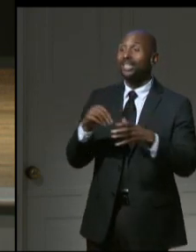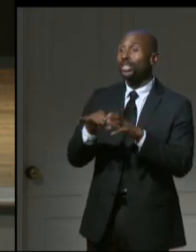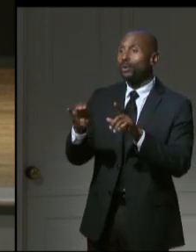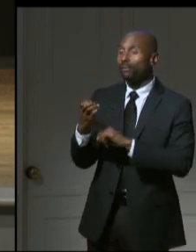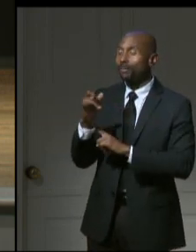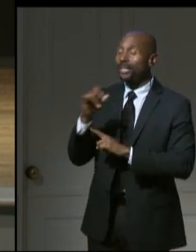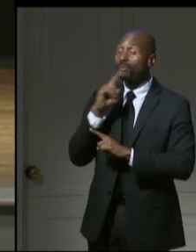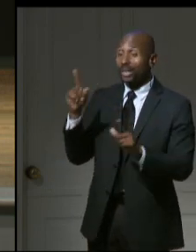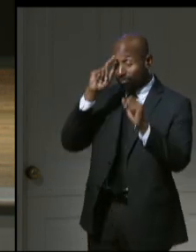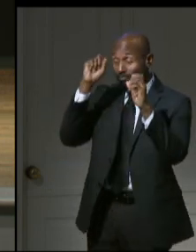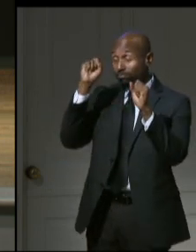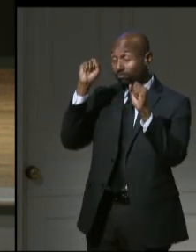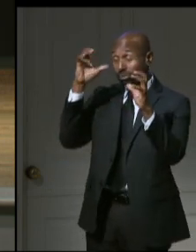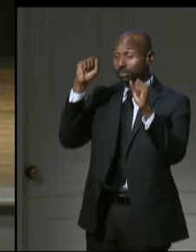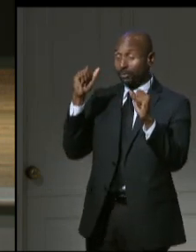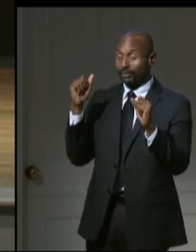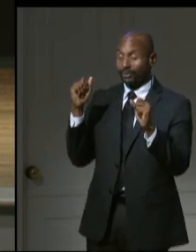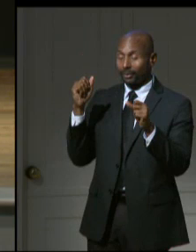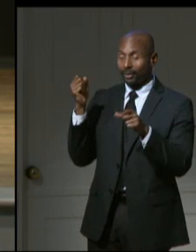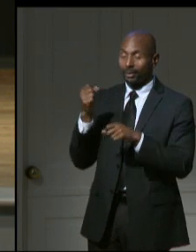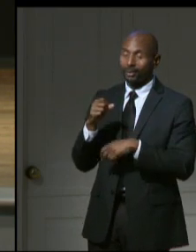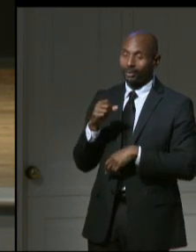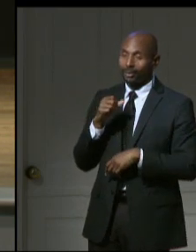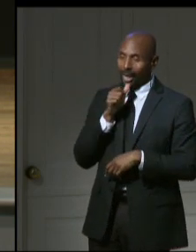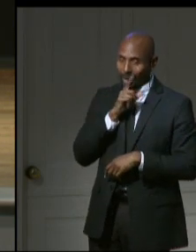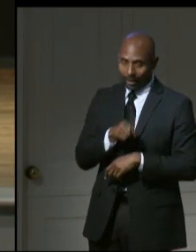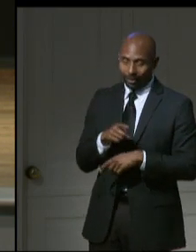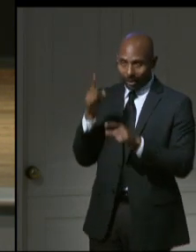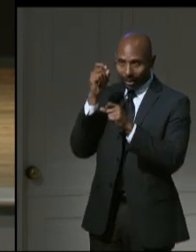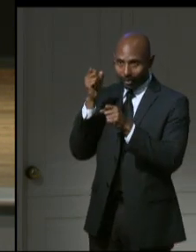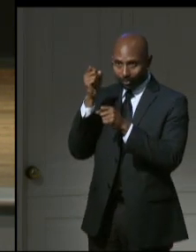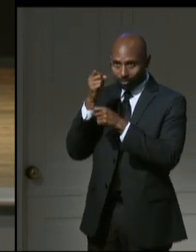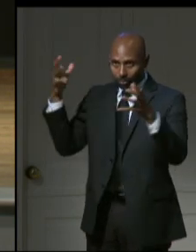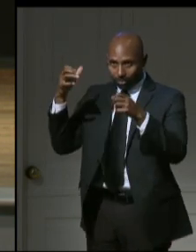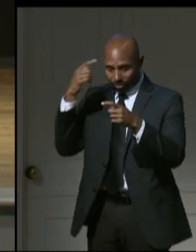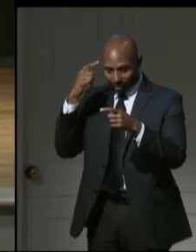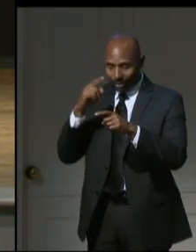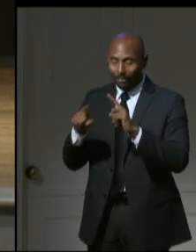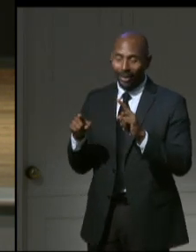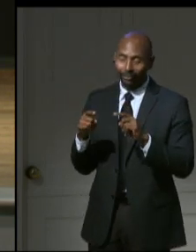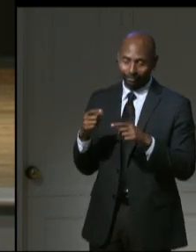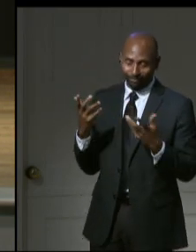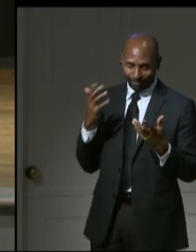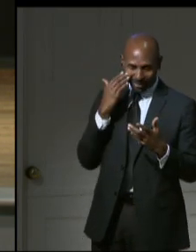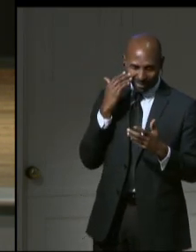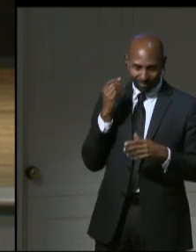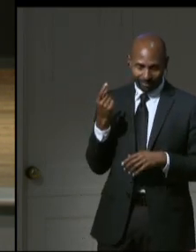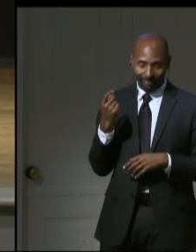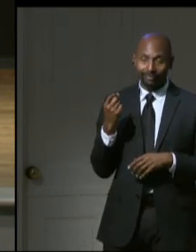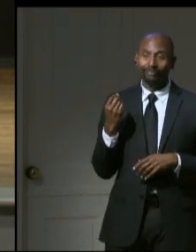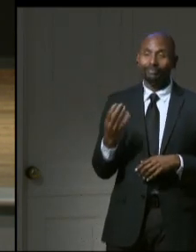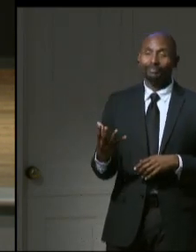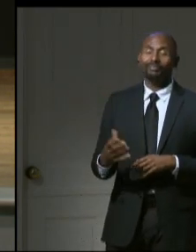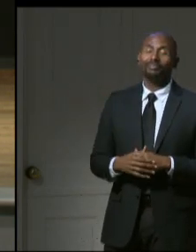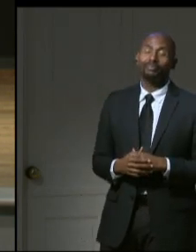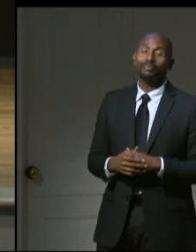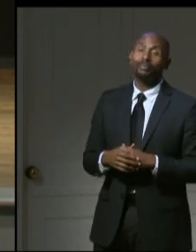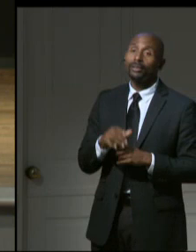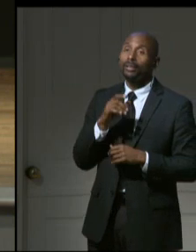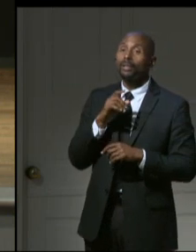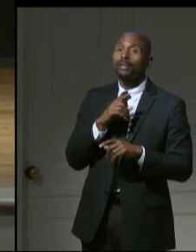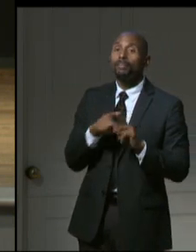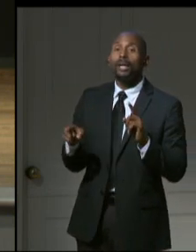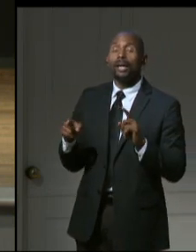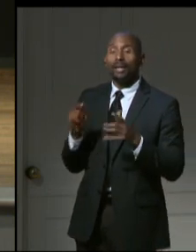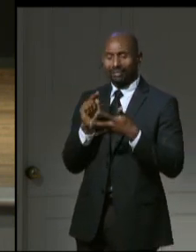mind-blowing. Well, not literally, but figuratively speaking, not literally. So these things to me are very exciting because they're changing